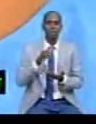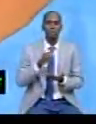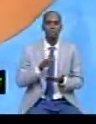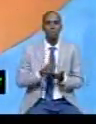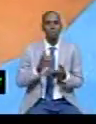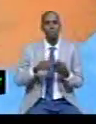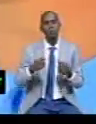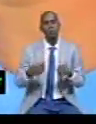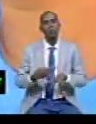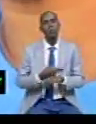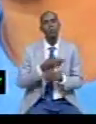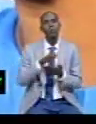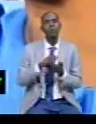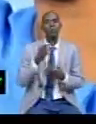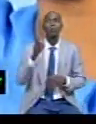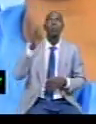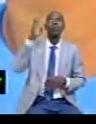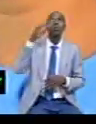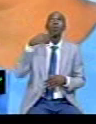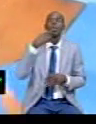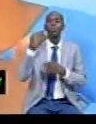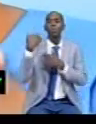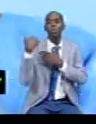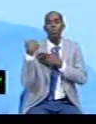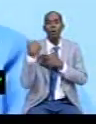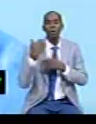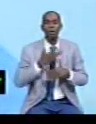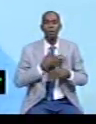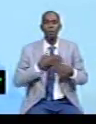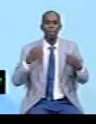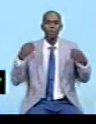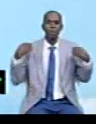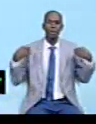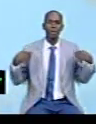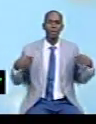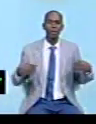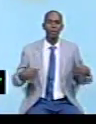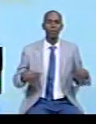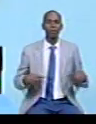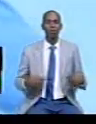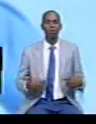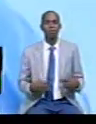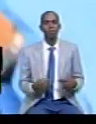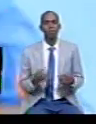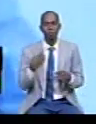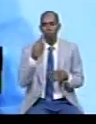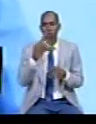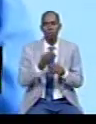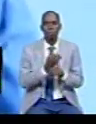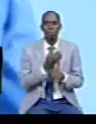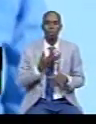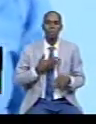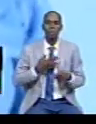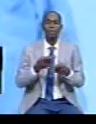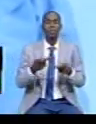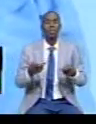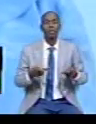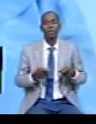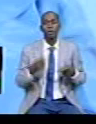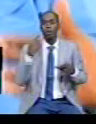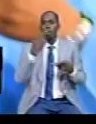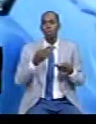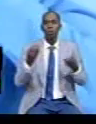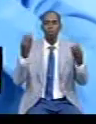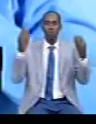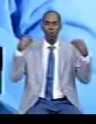to the Lamb of God who bore my pain, who took my